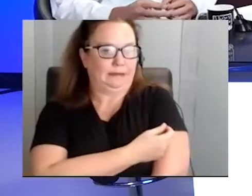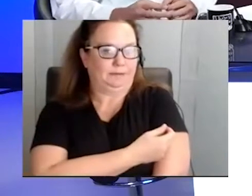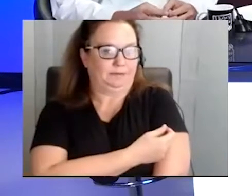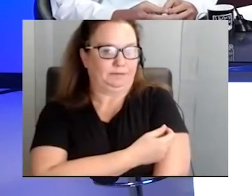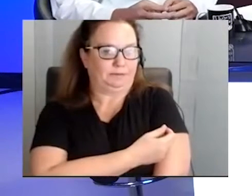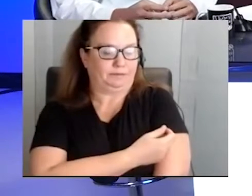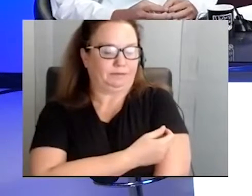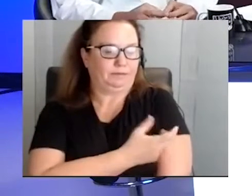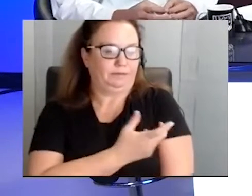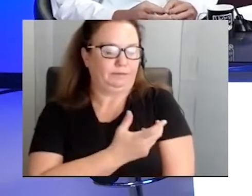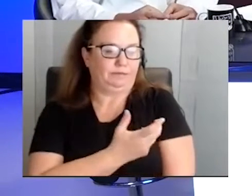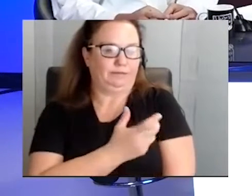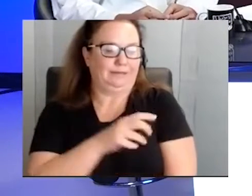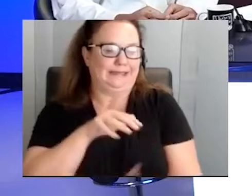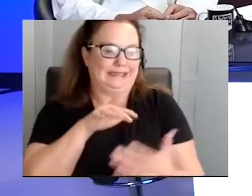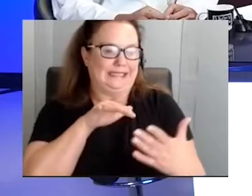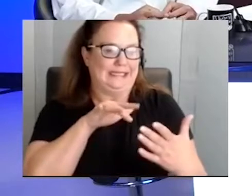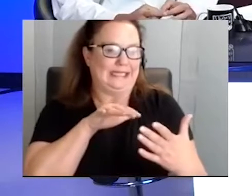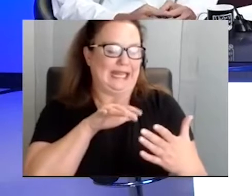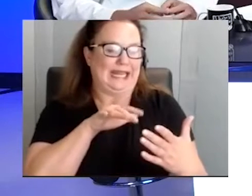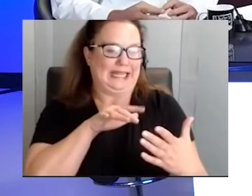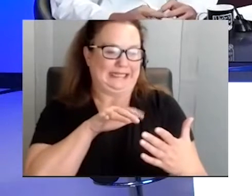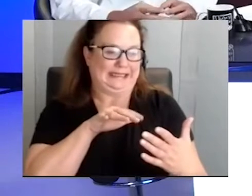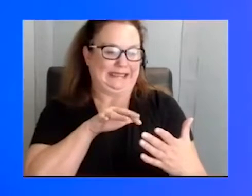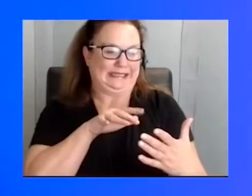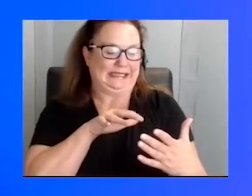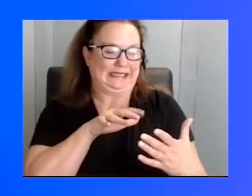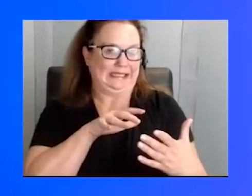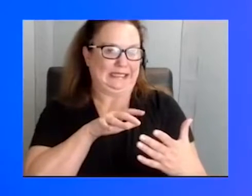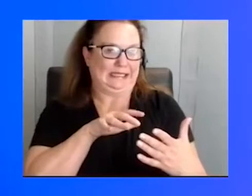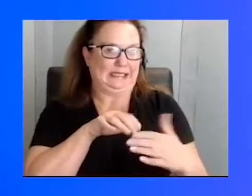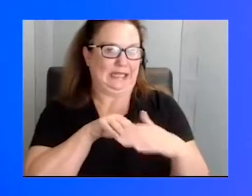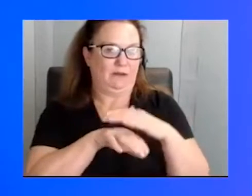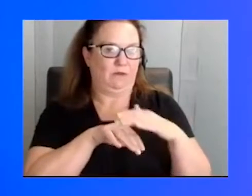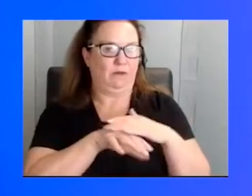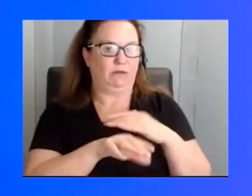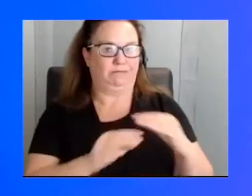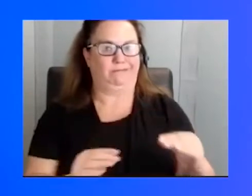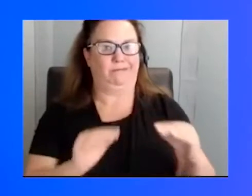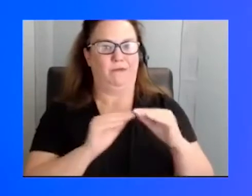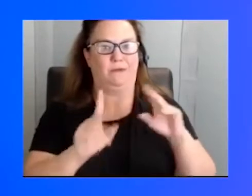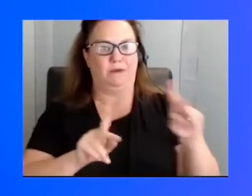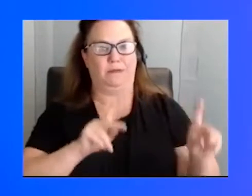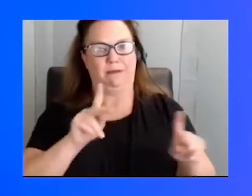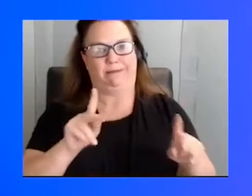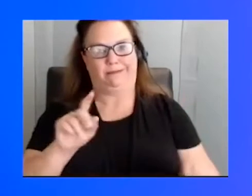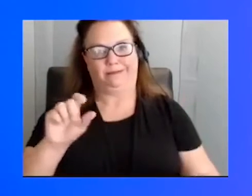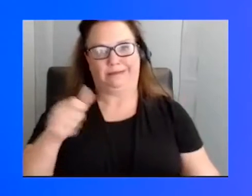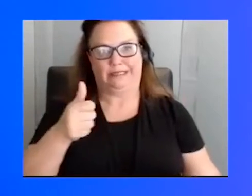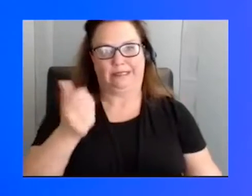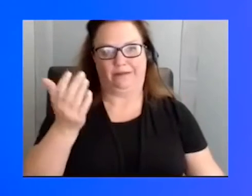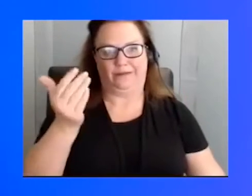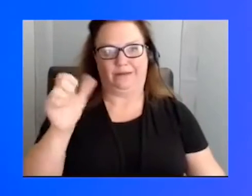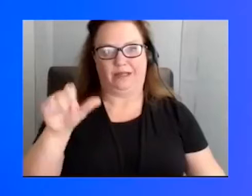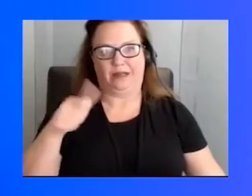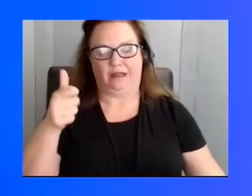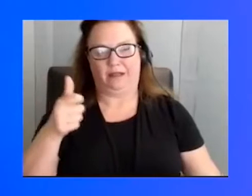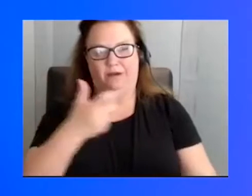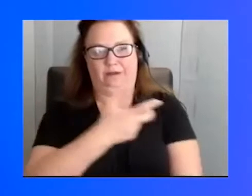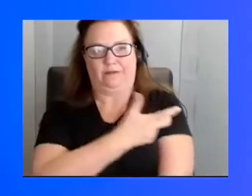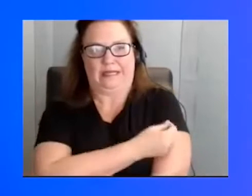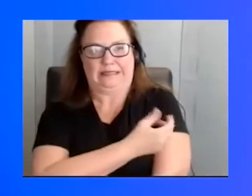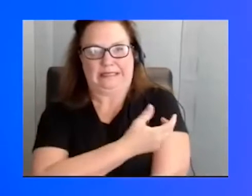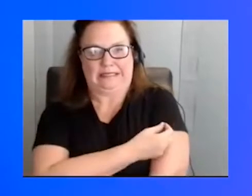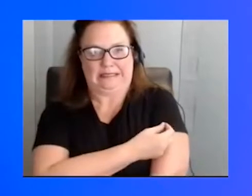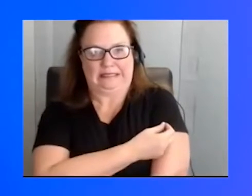just the trials alone enrolled more people than probably 10 or 15 other drugs or vaccines have